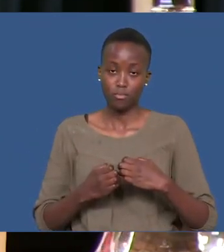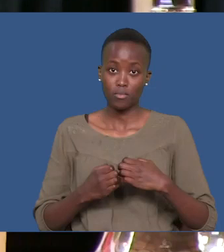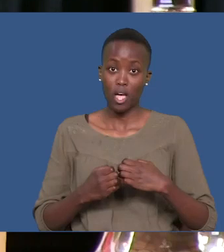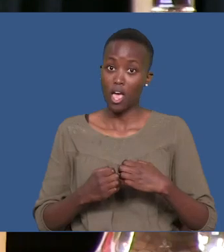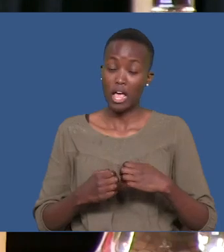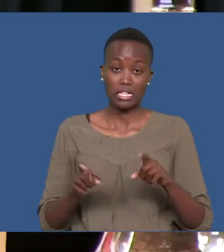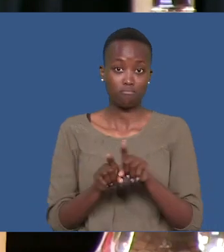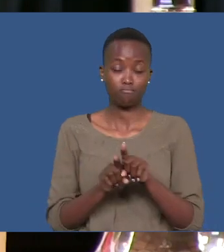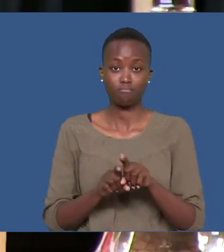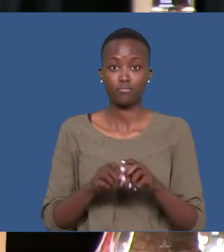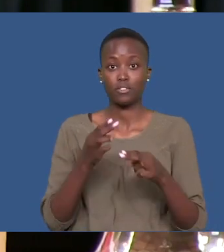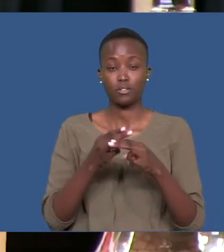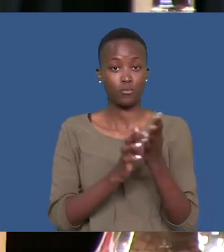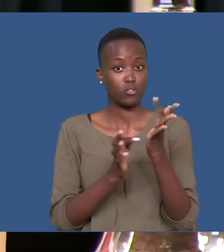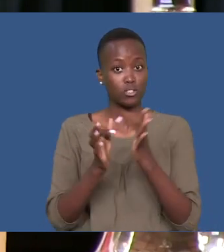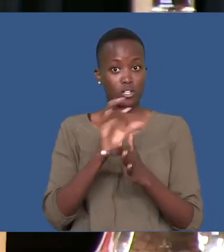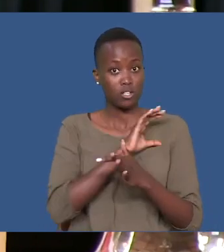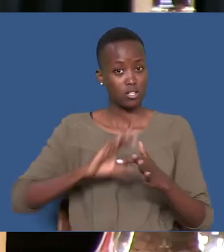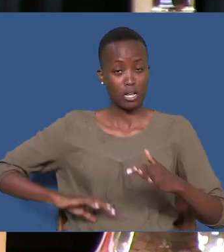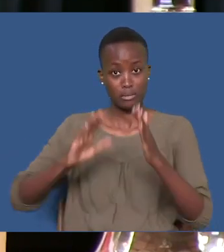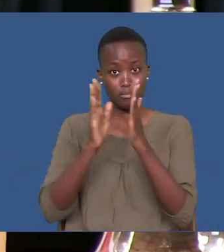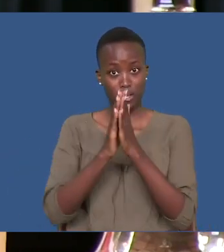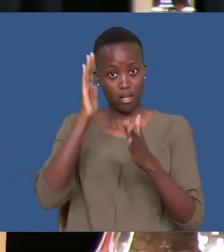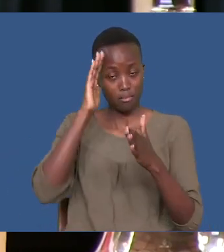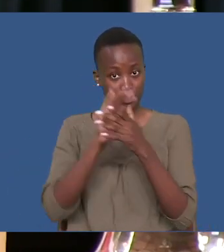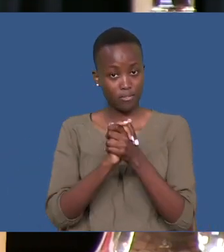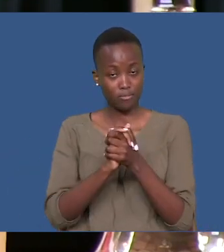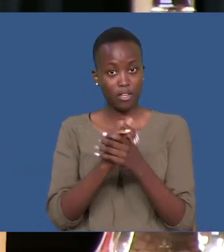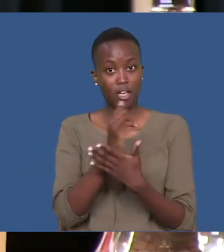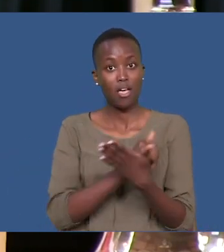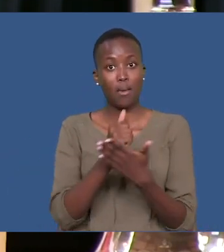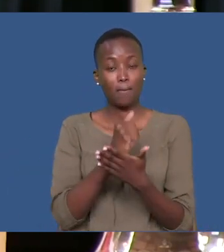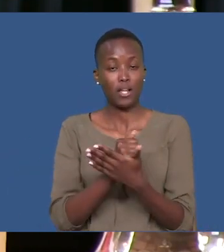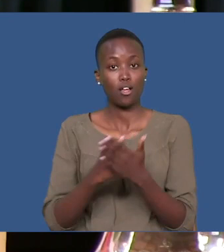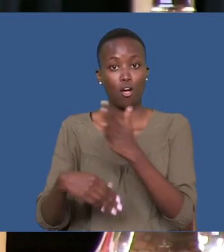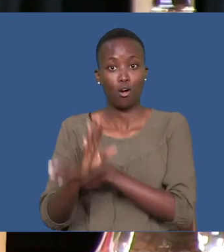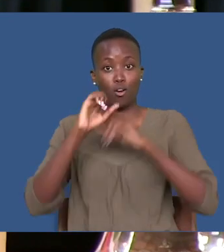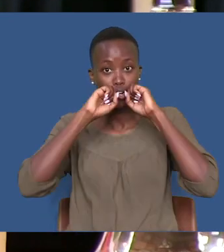come. In the name of Jesus Christ, we pray, believing and trusting. Amen. May God bless you.